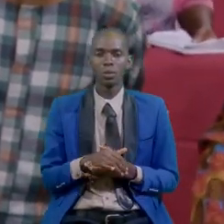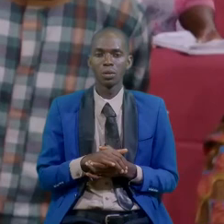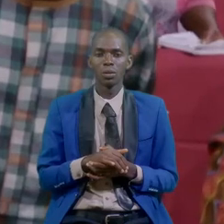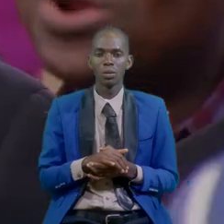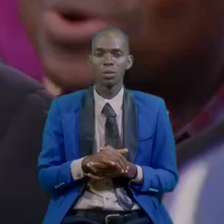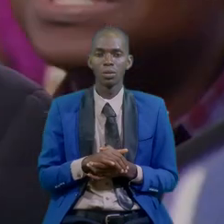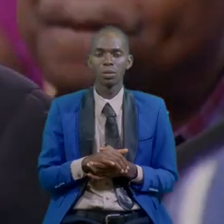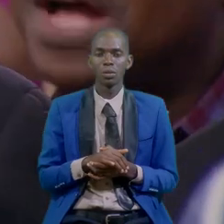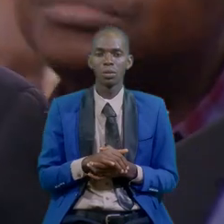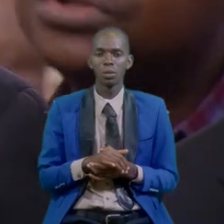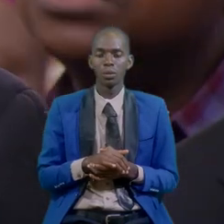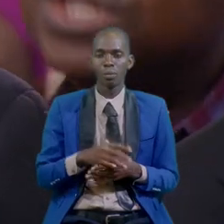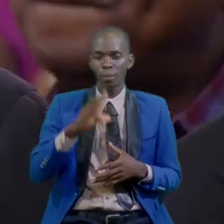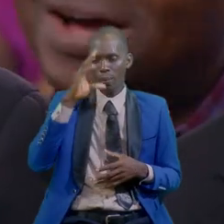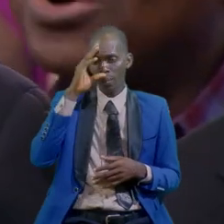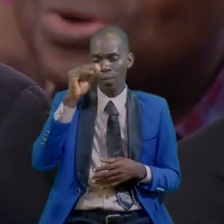Men of faith.